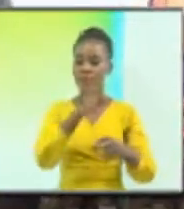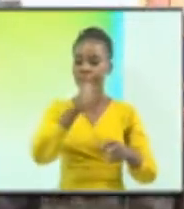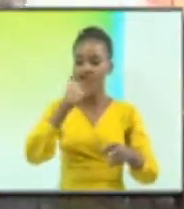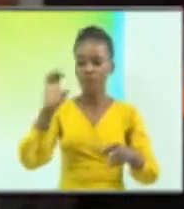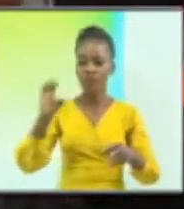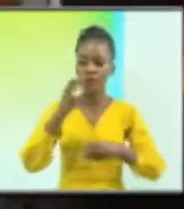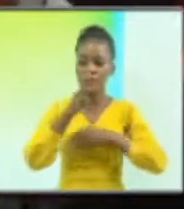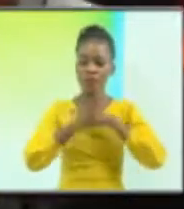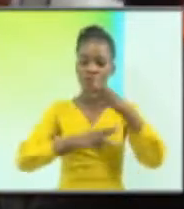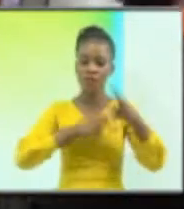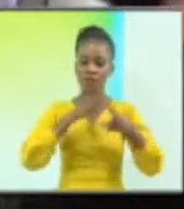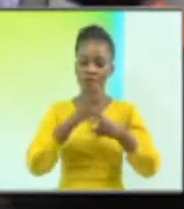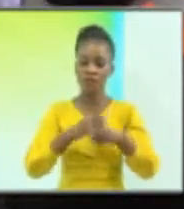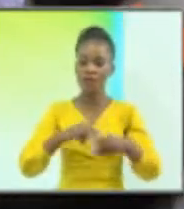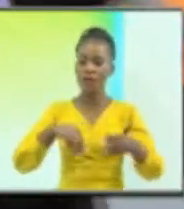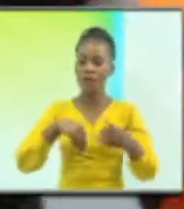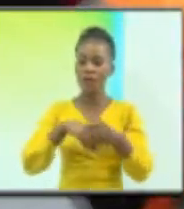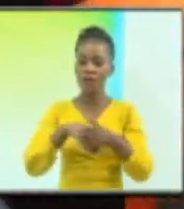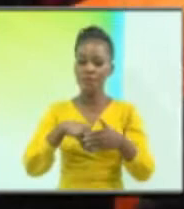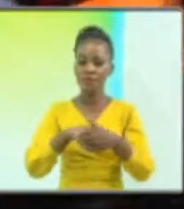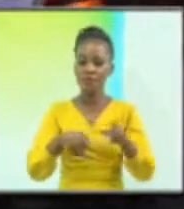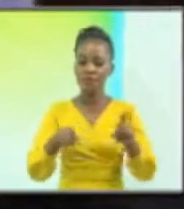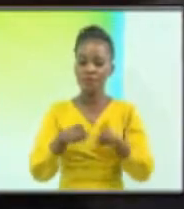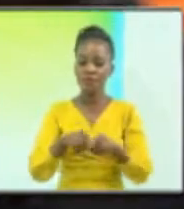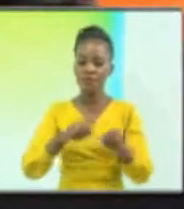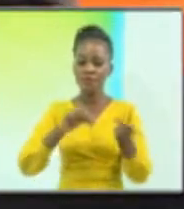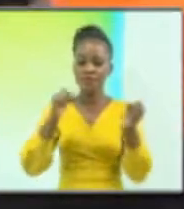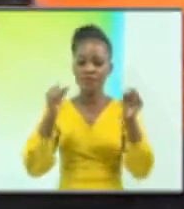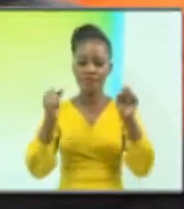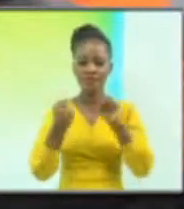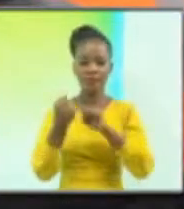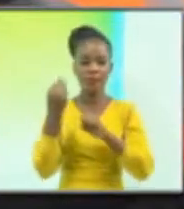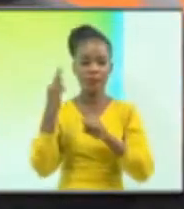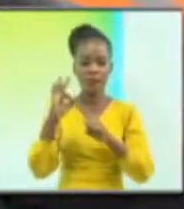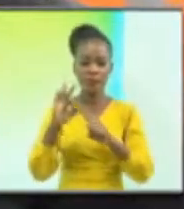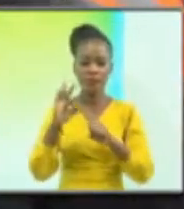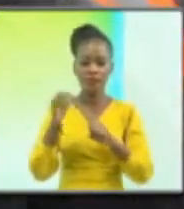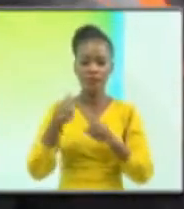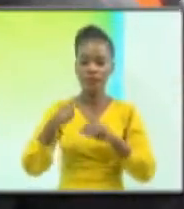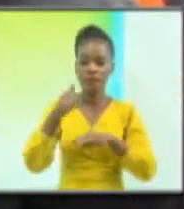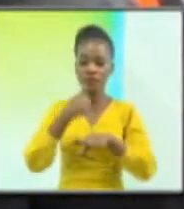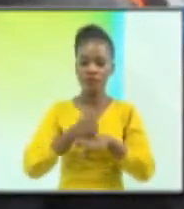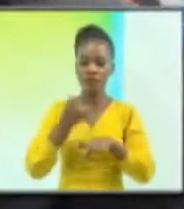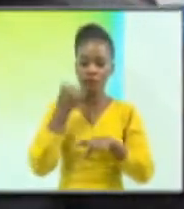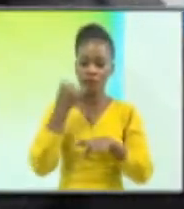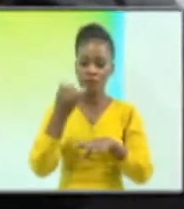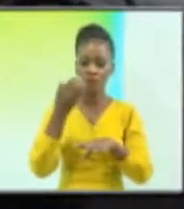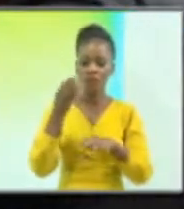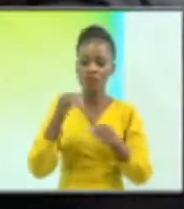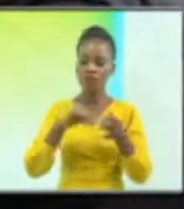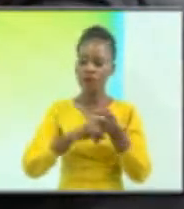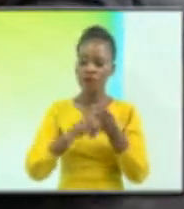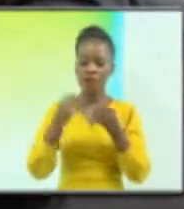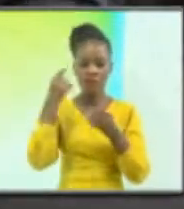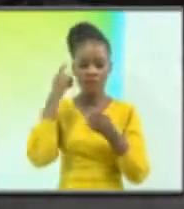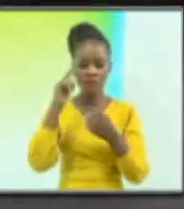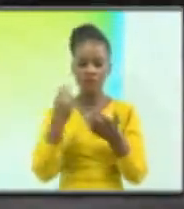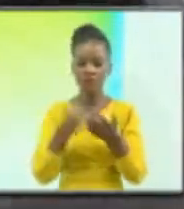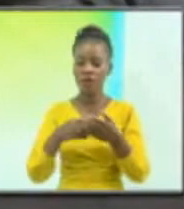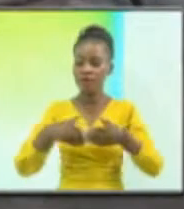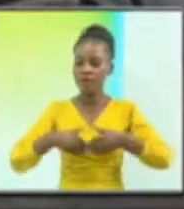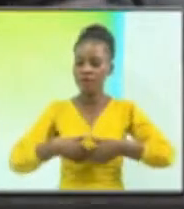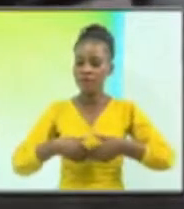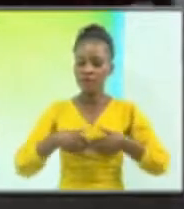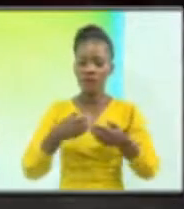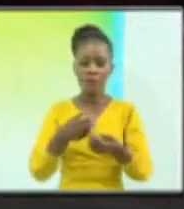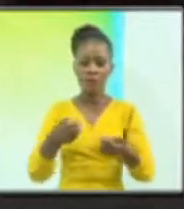a crucial role in the social and economic transformation of the society. Sarah Mateke, the State Minister for Youth and Children